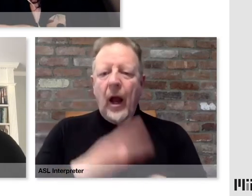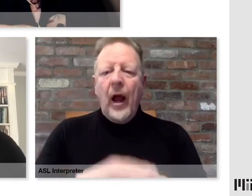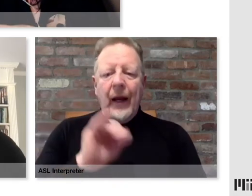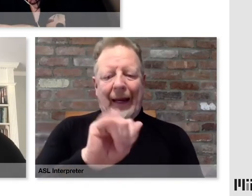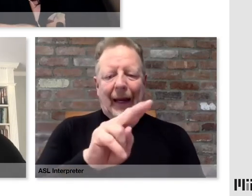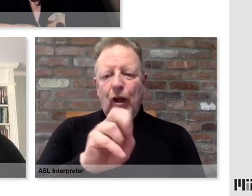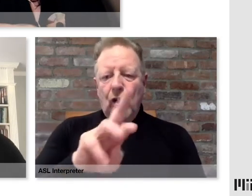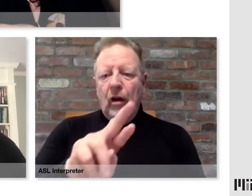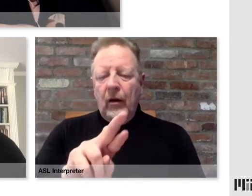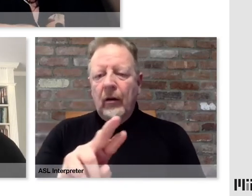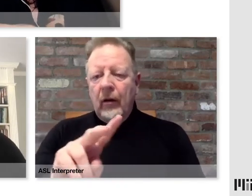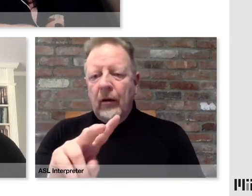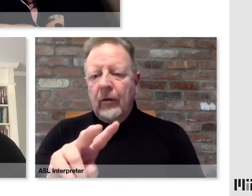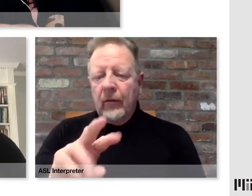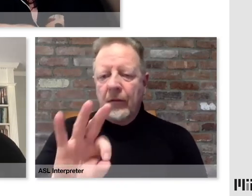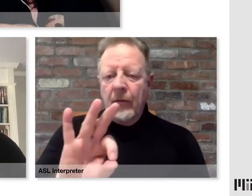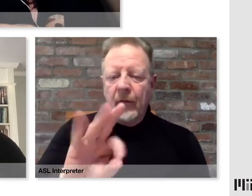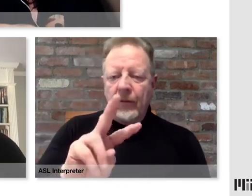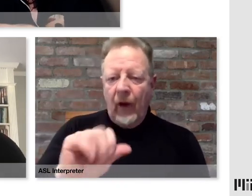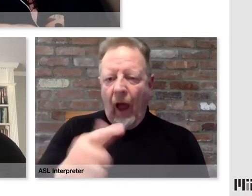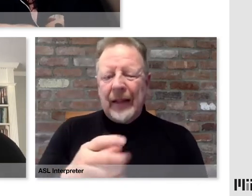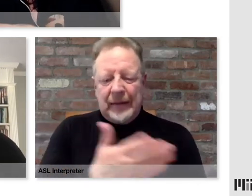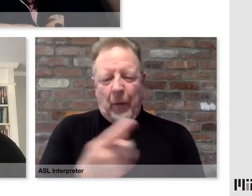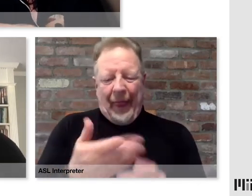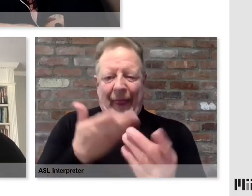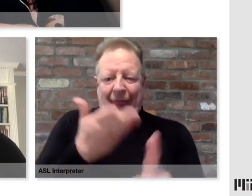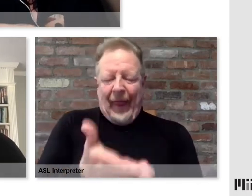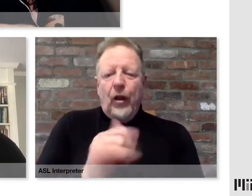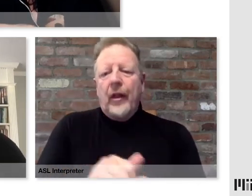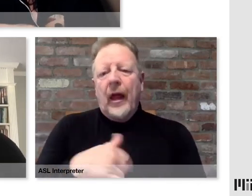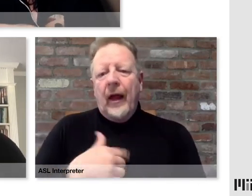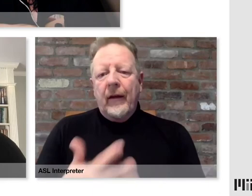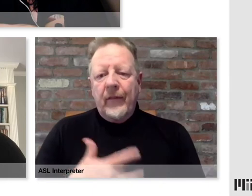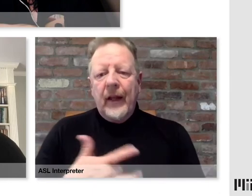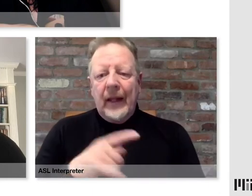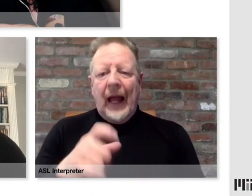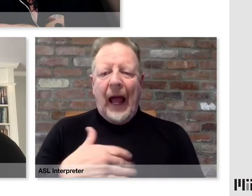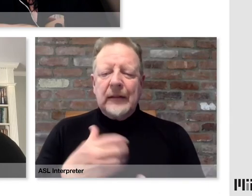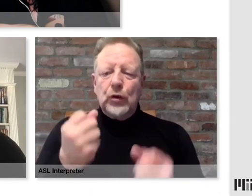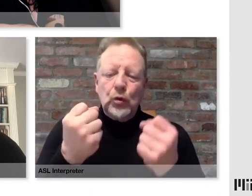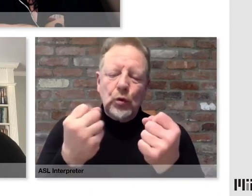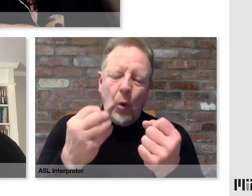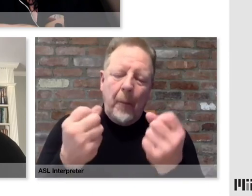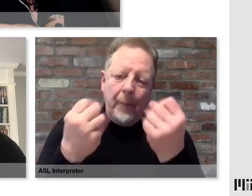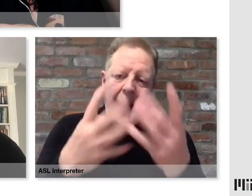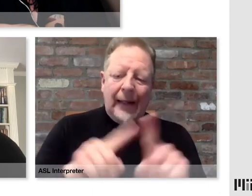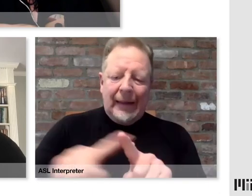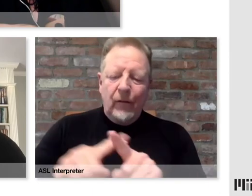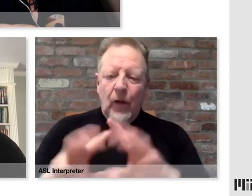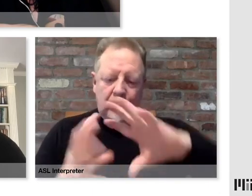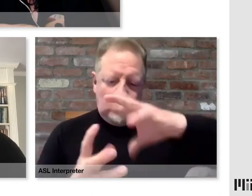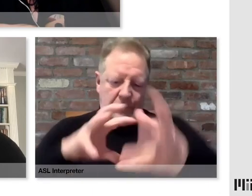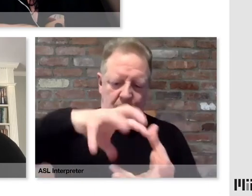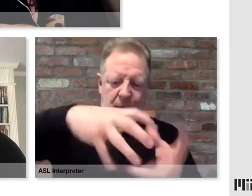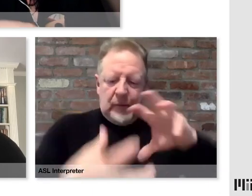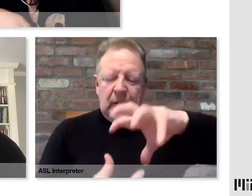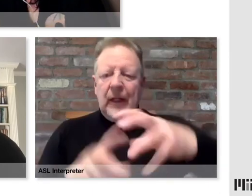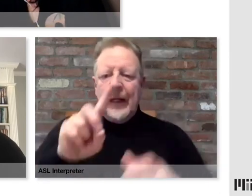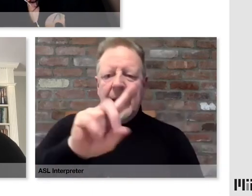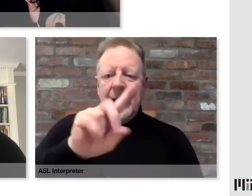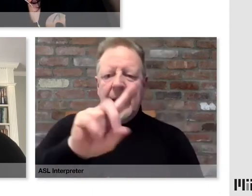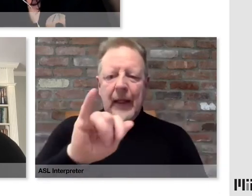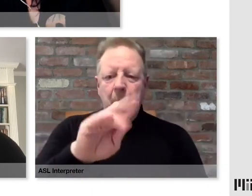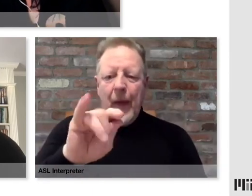know, there's something there that I feel that it has so many dimensions in which we could, you